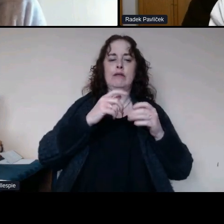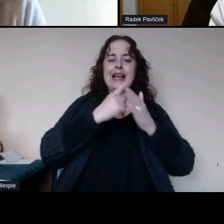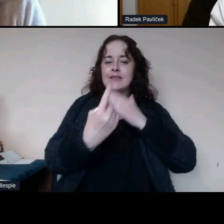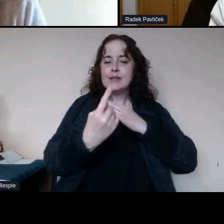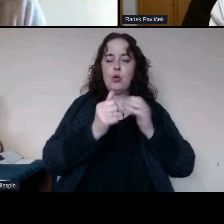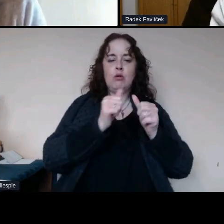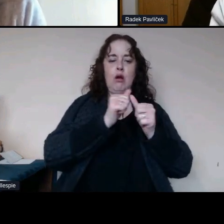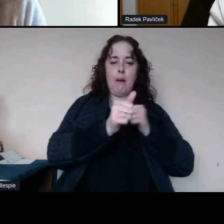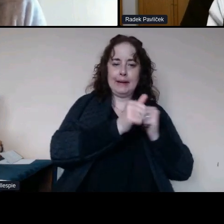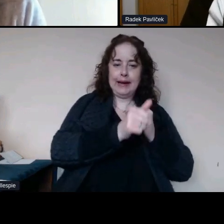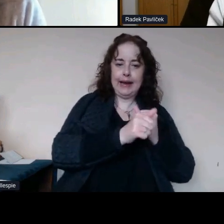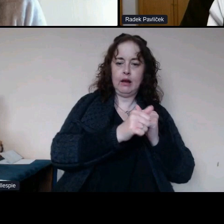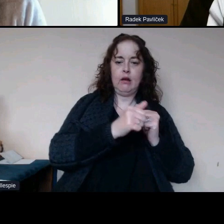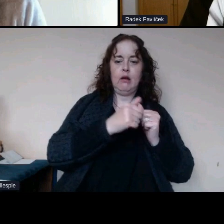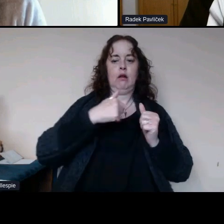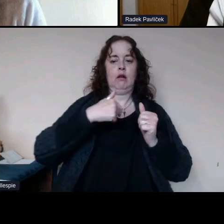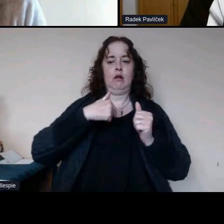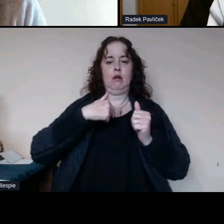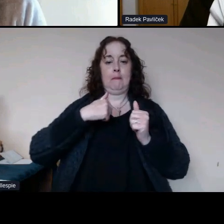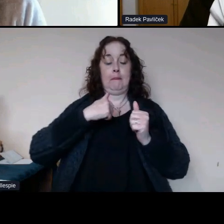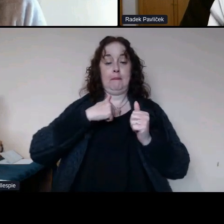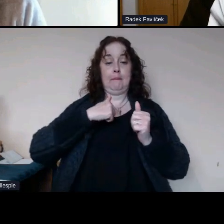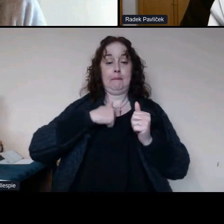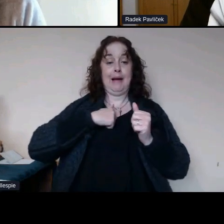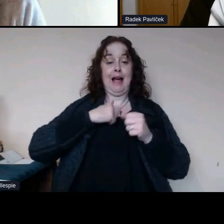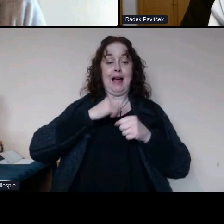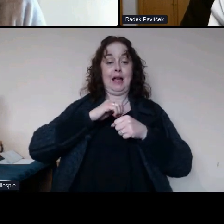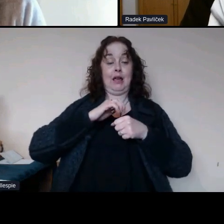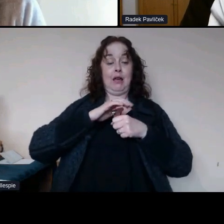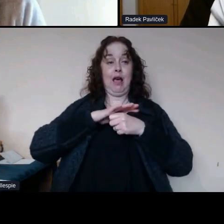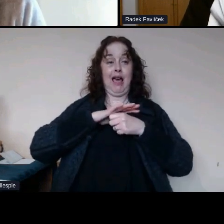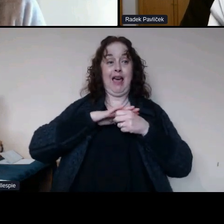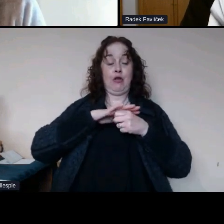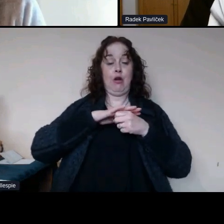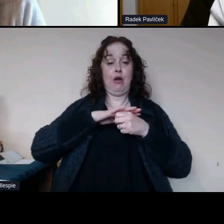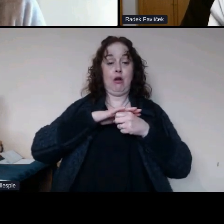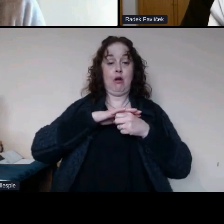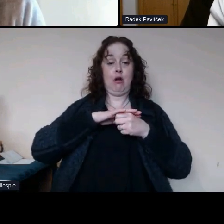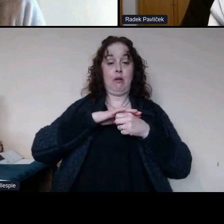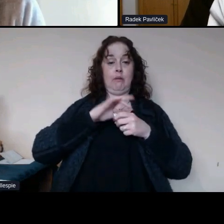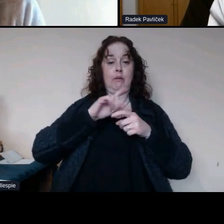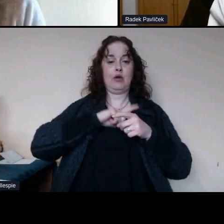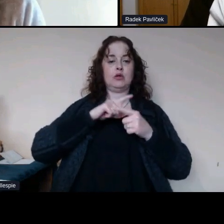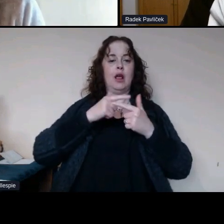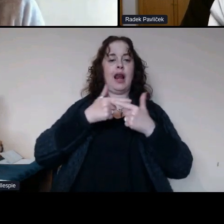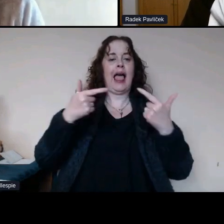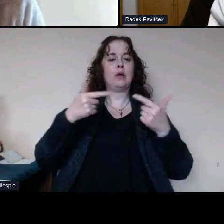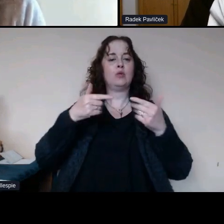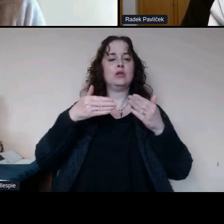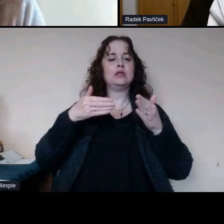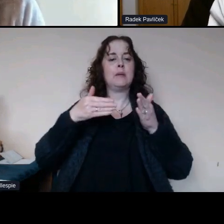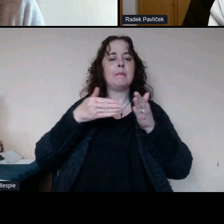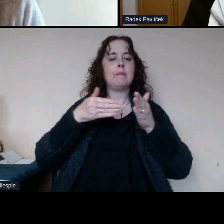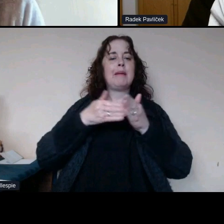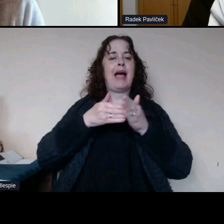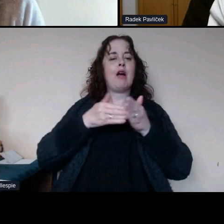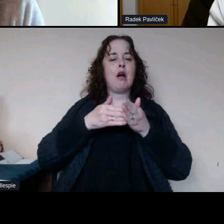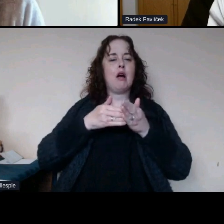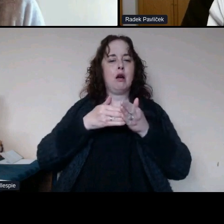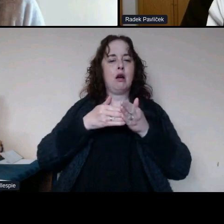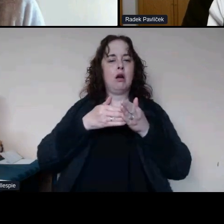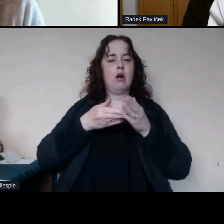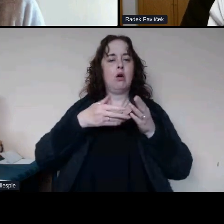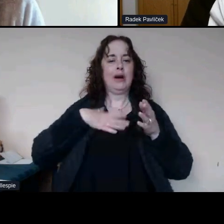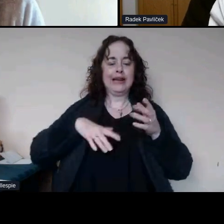in my region. Also, due to the language barrier, we need information